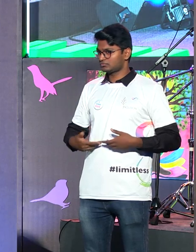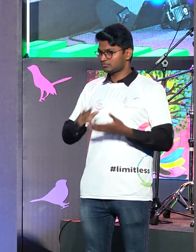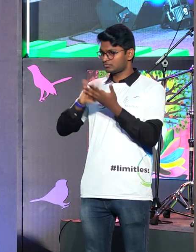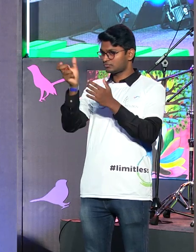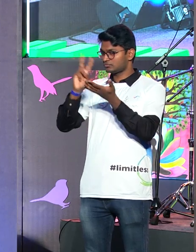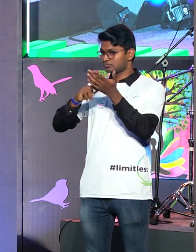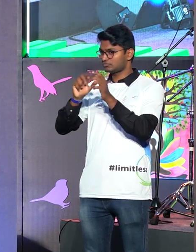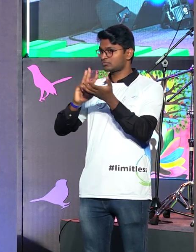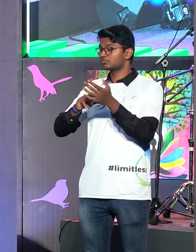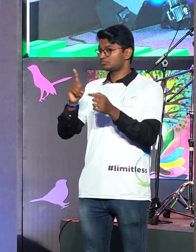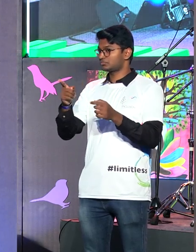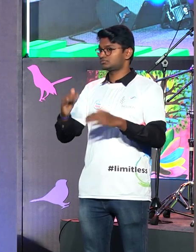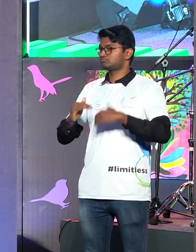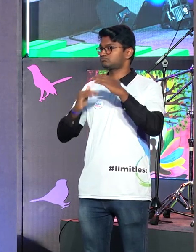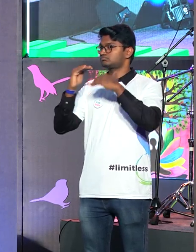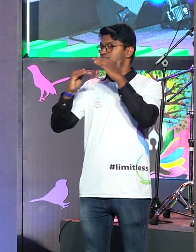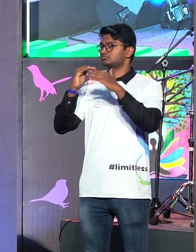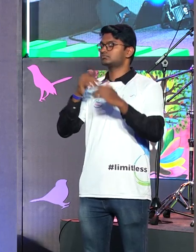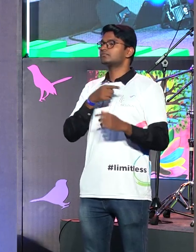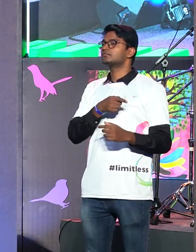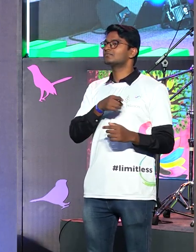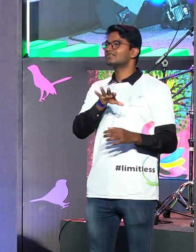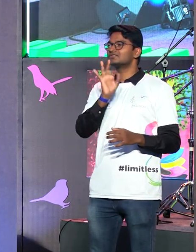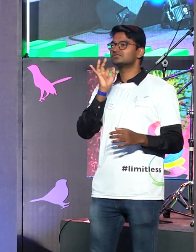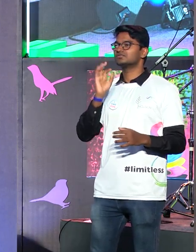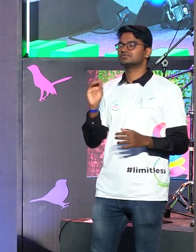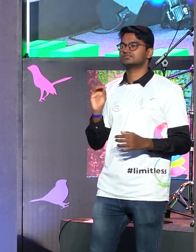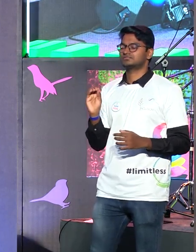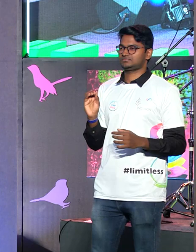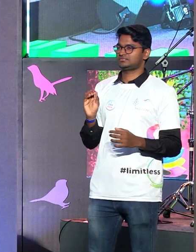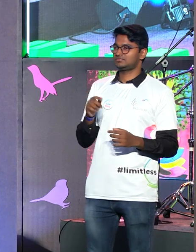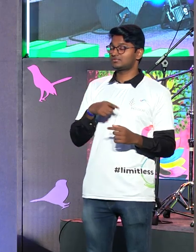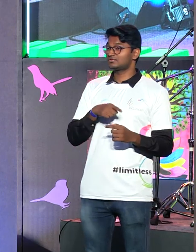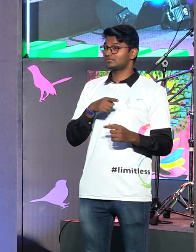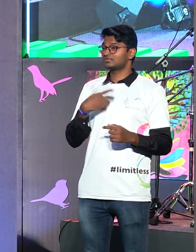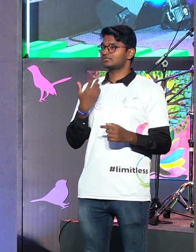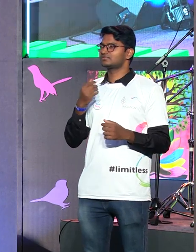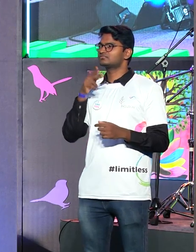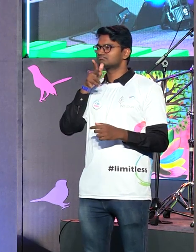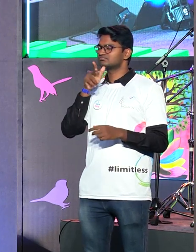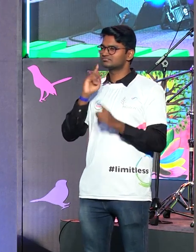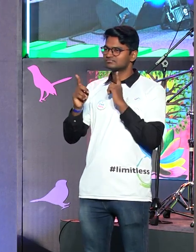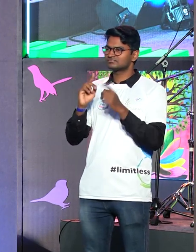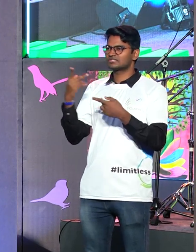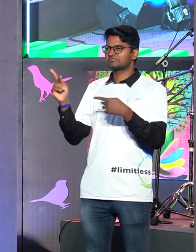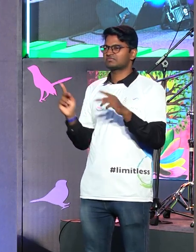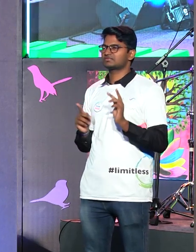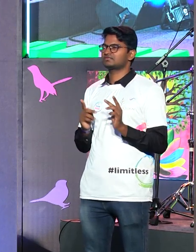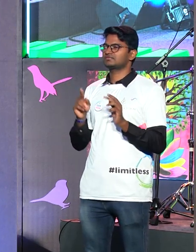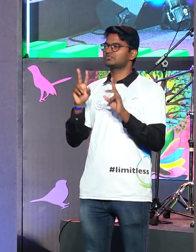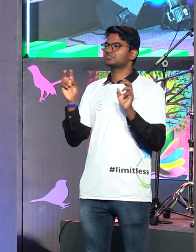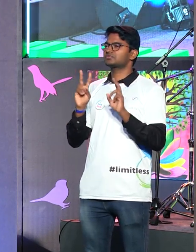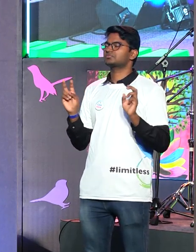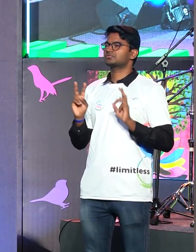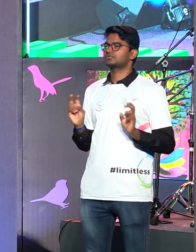progressive. And Manto is a human being. So it's not even a choice. And therefore, he would talk about various aspects of people, especially